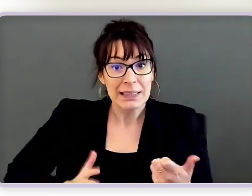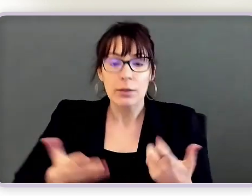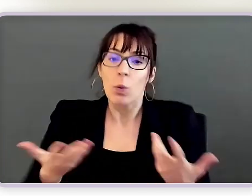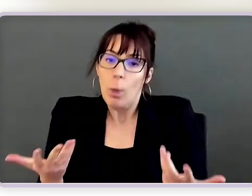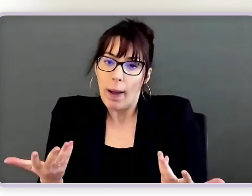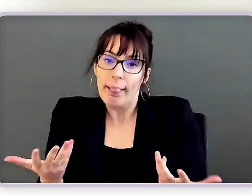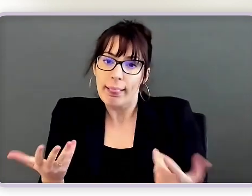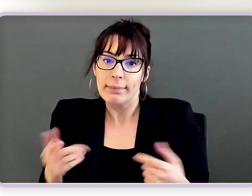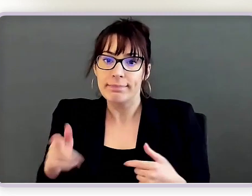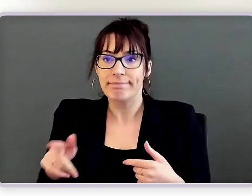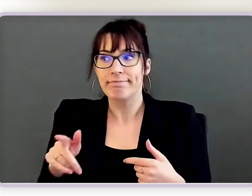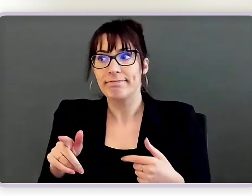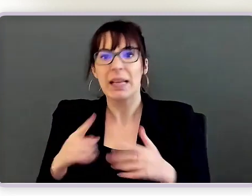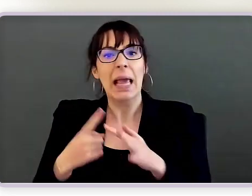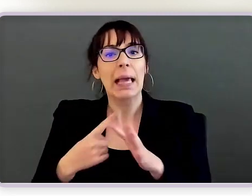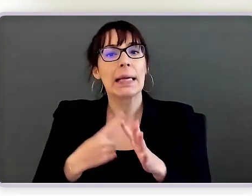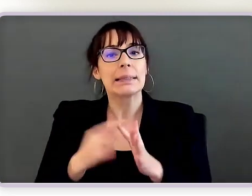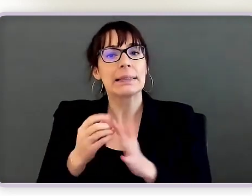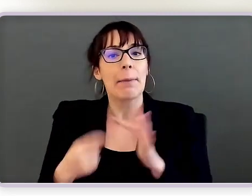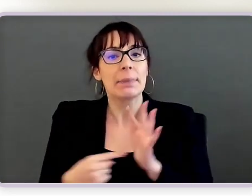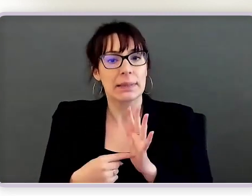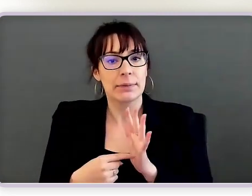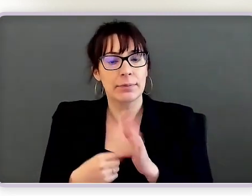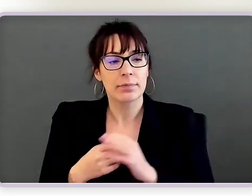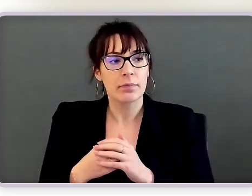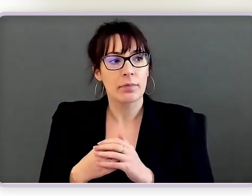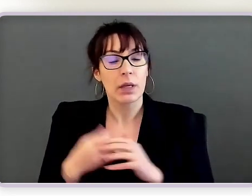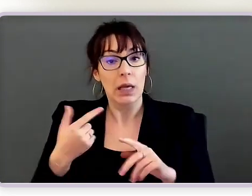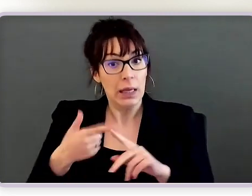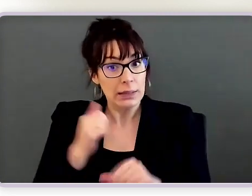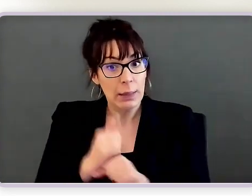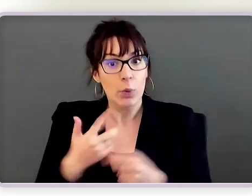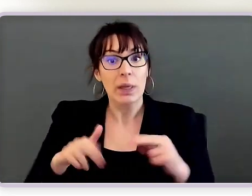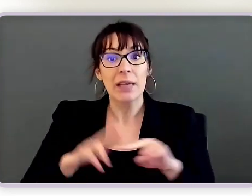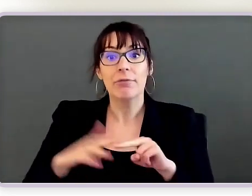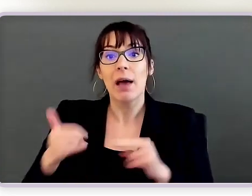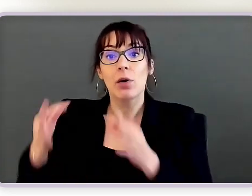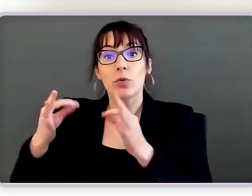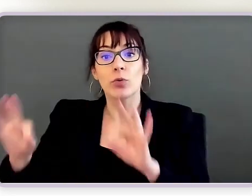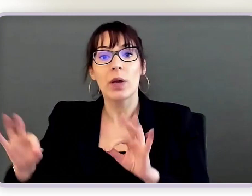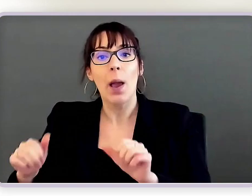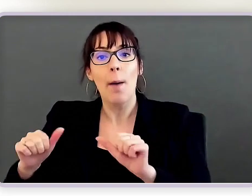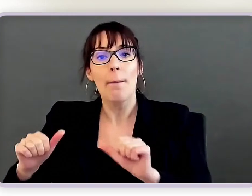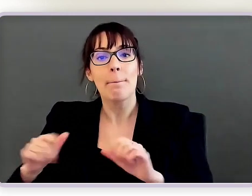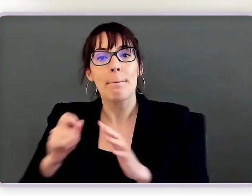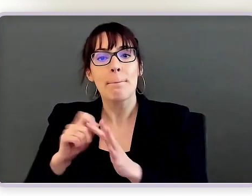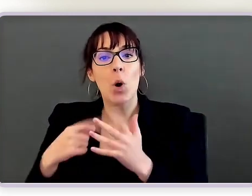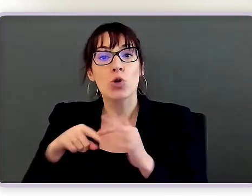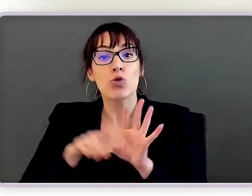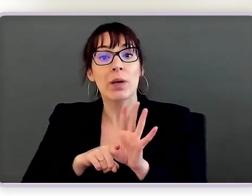The neighbourhood house is offering a pottery course for free over a semester, and you want them to pay for an